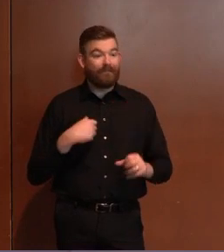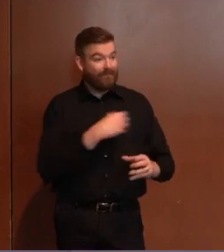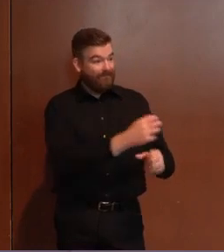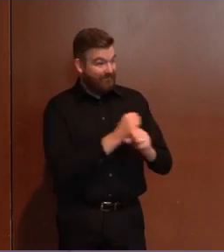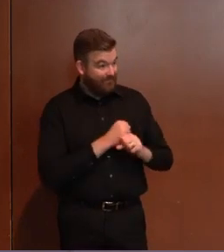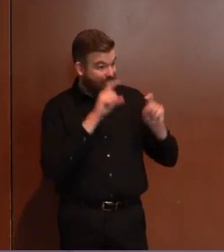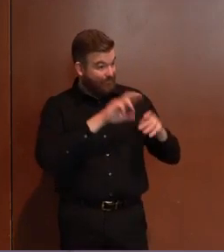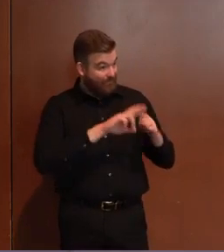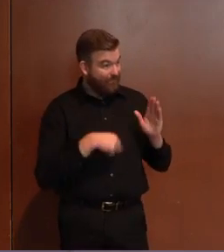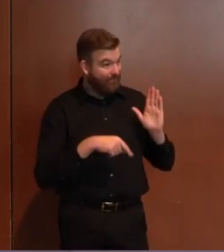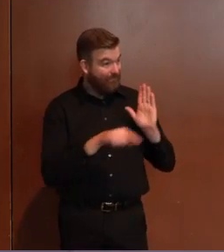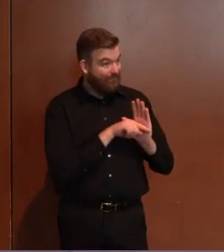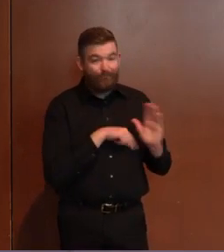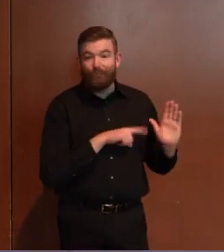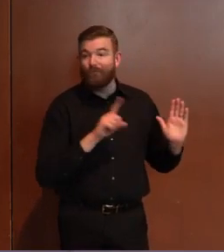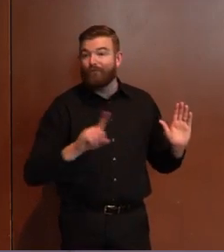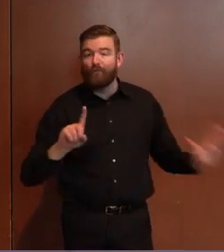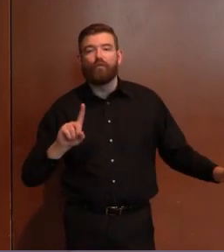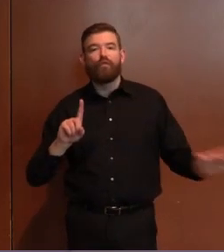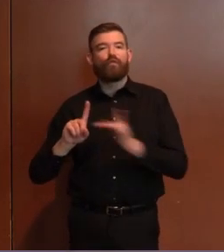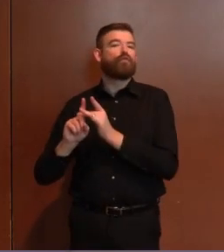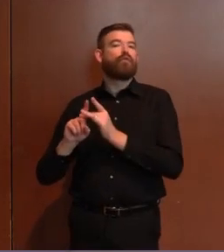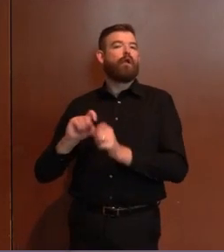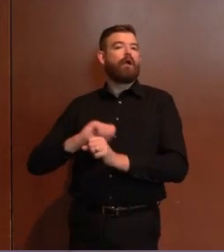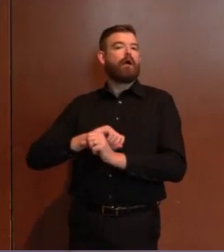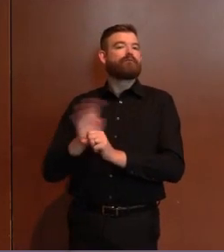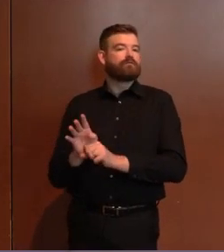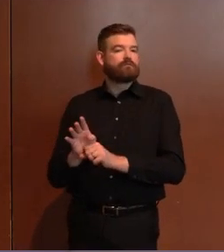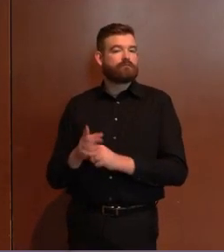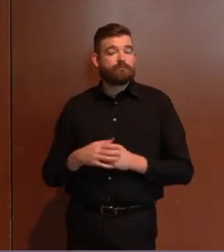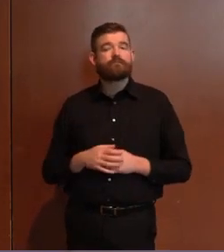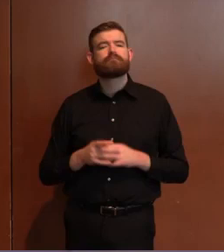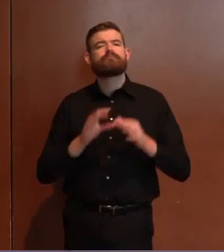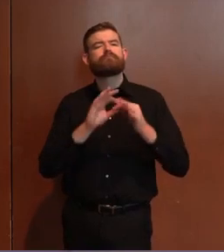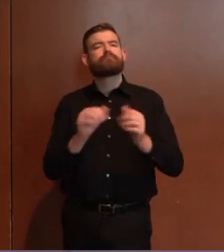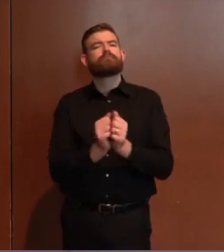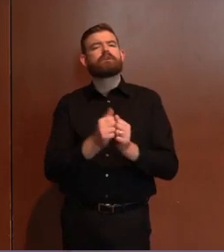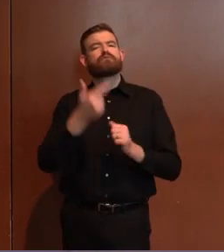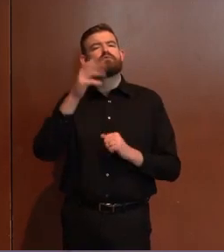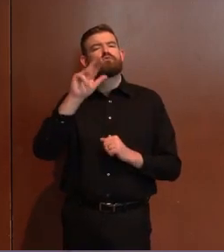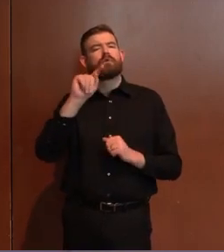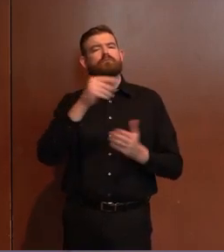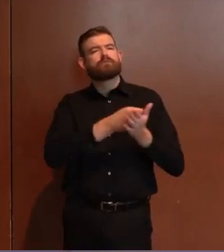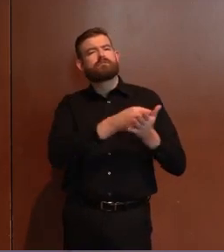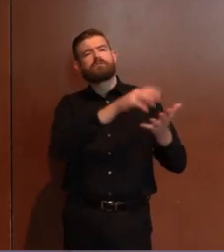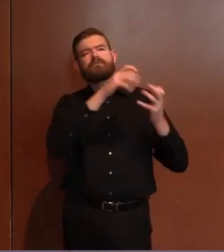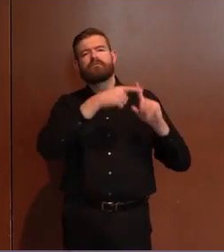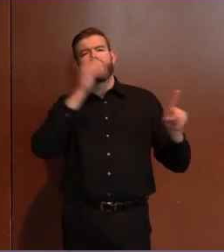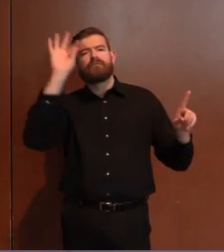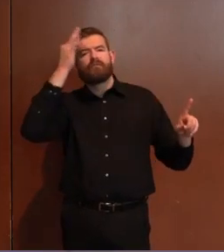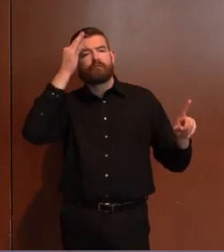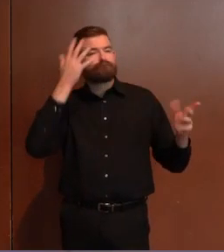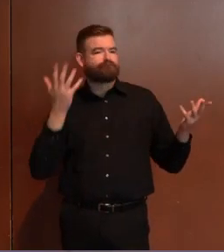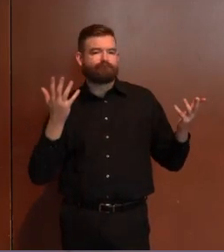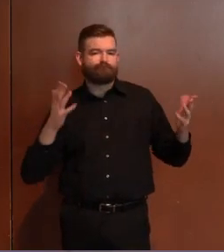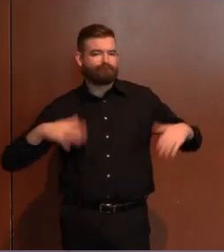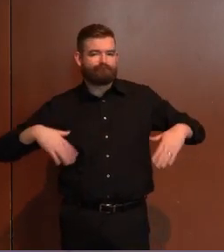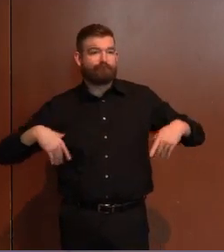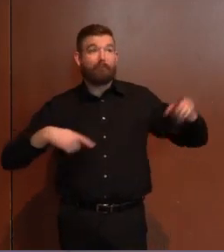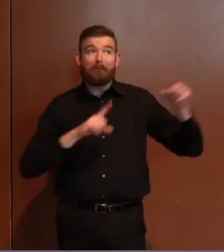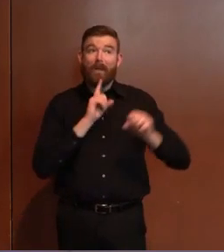early to tell. Frankly, it's too early to tell. We had some strong assurances at very senior levels of the administration. I'll leave the